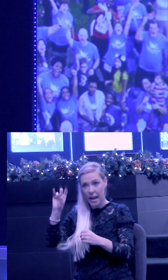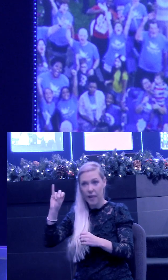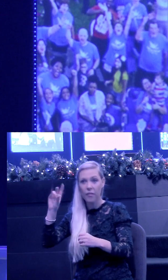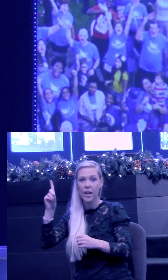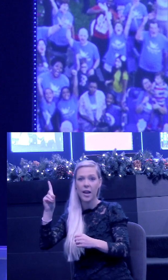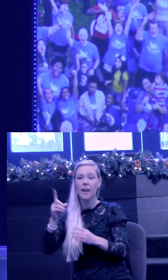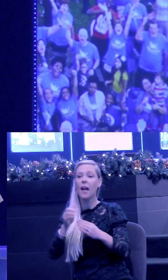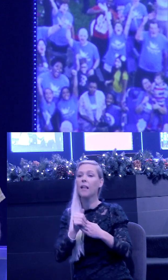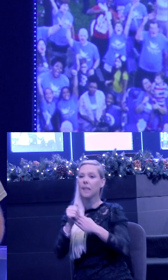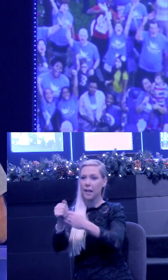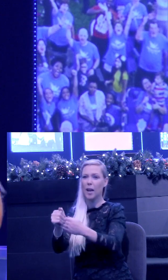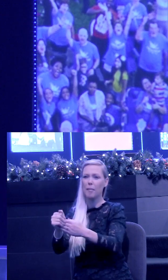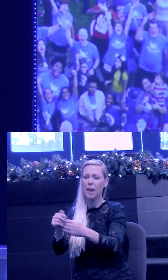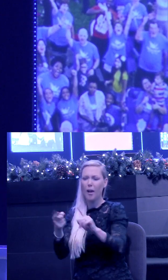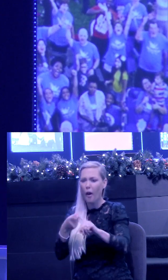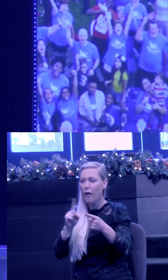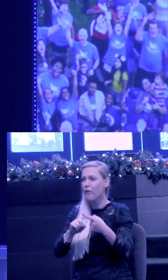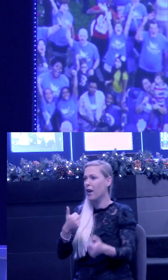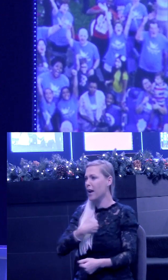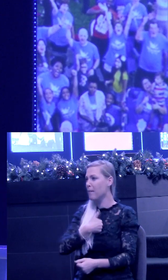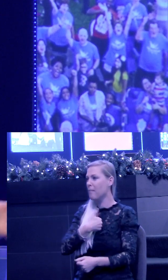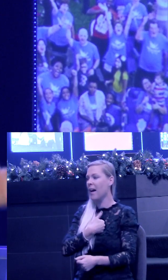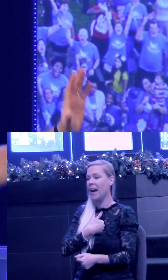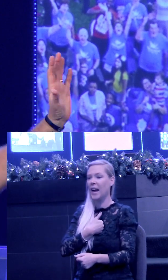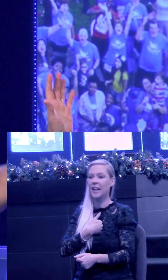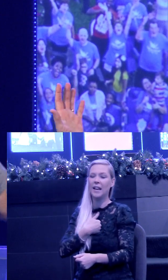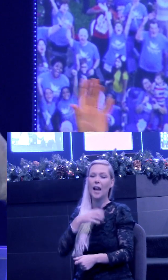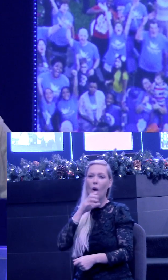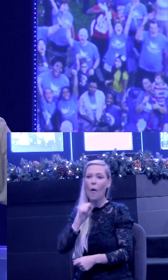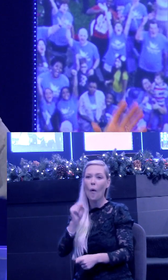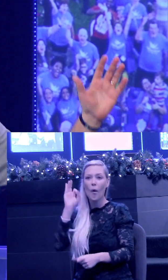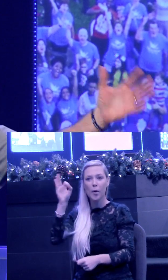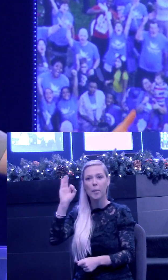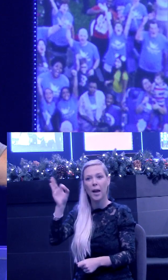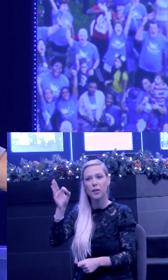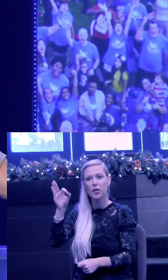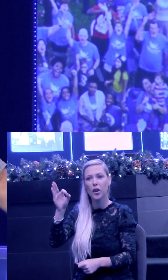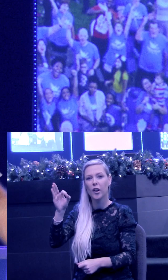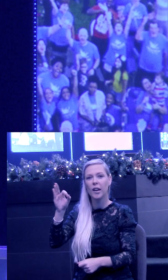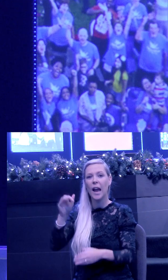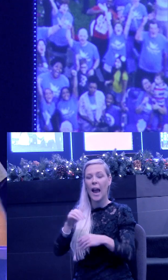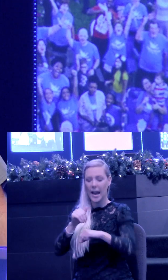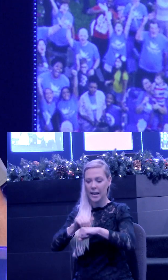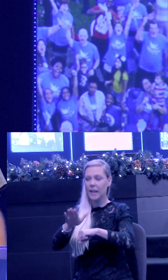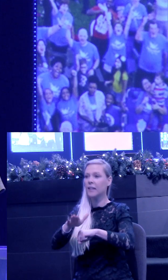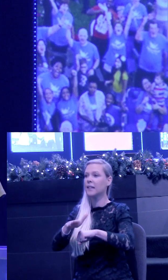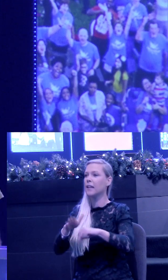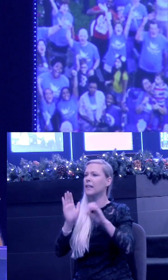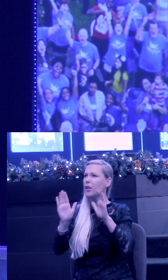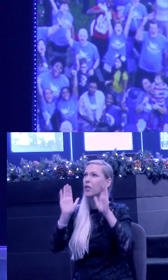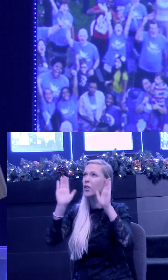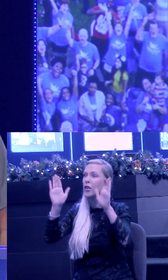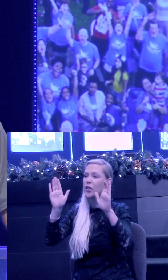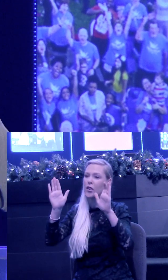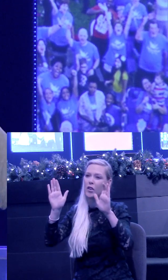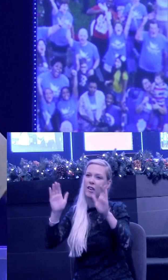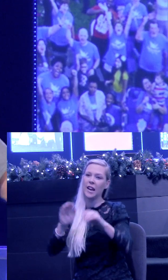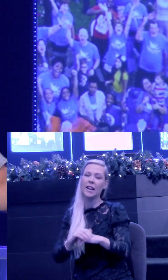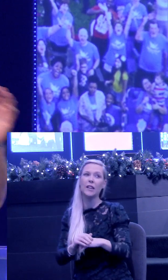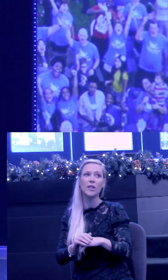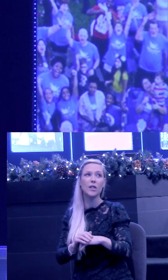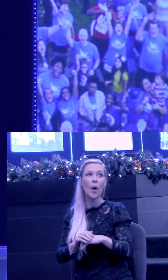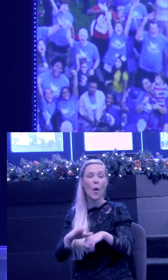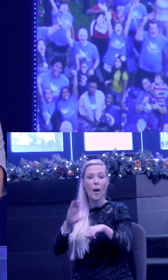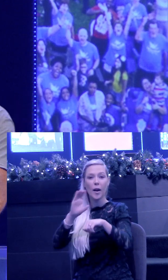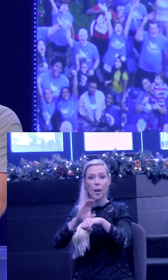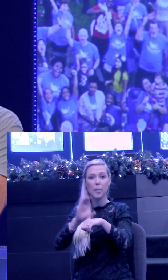He's become a mentor to me. He's an older minister now. He sends his greetings and his congratulations. And I guess he's going to be watching this video. So community,